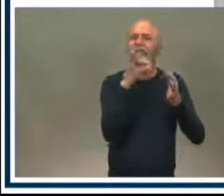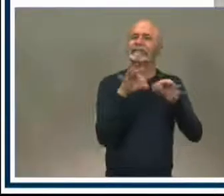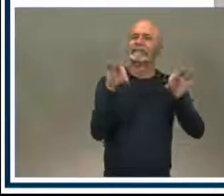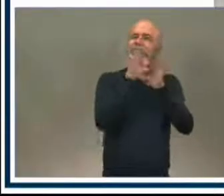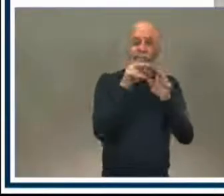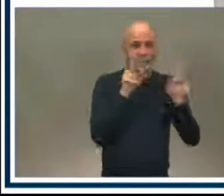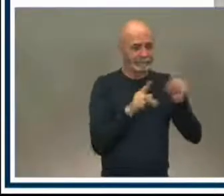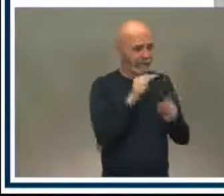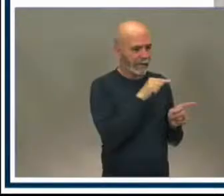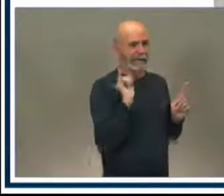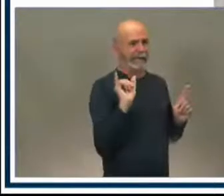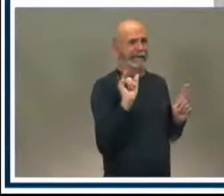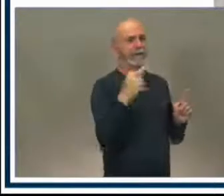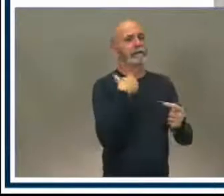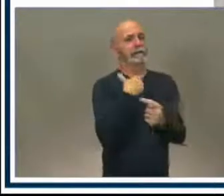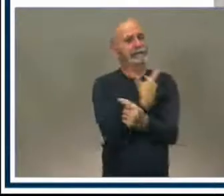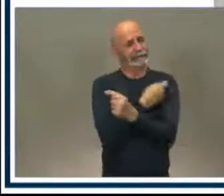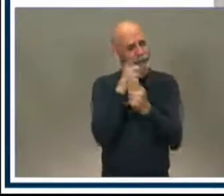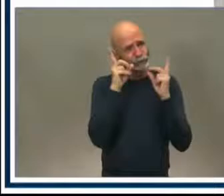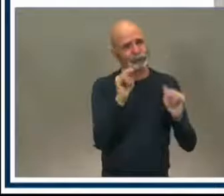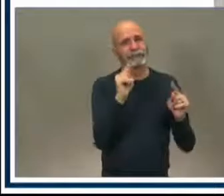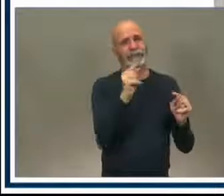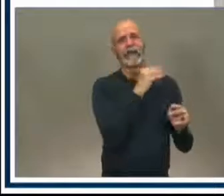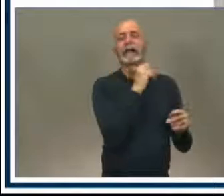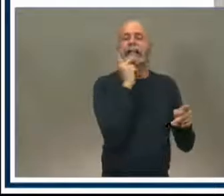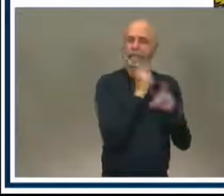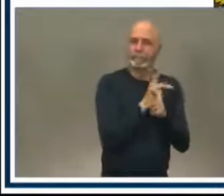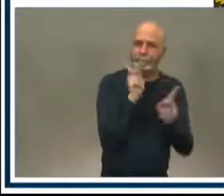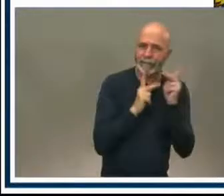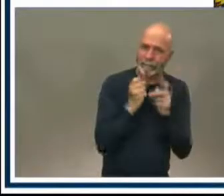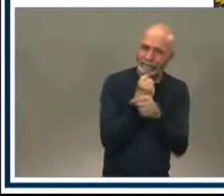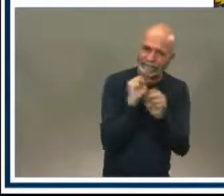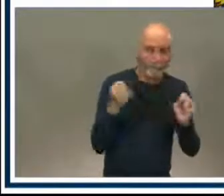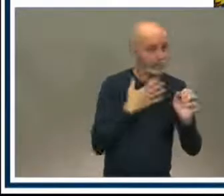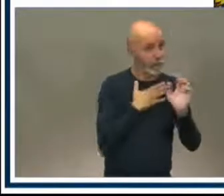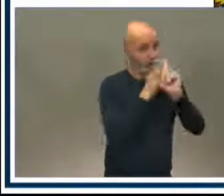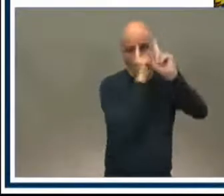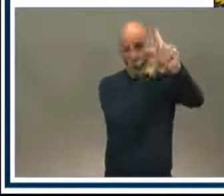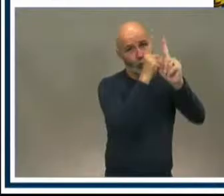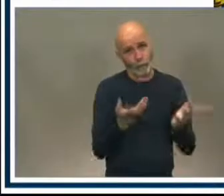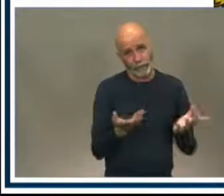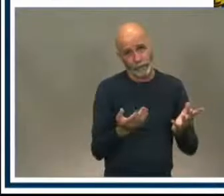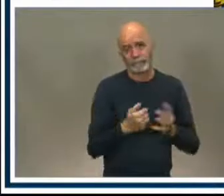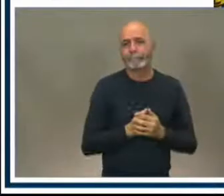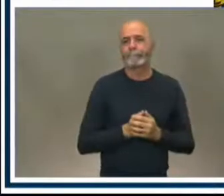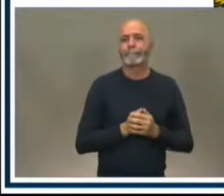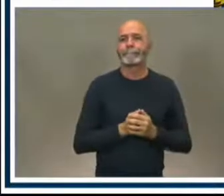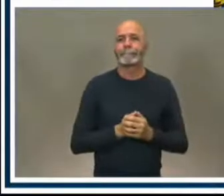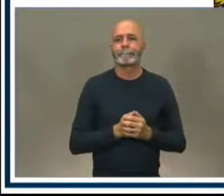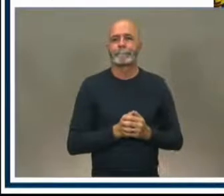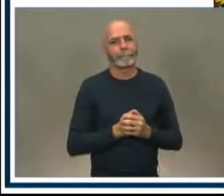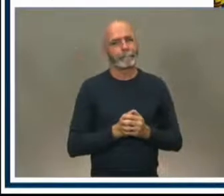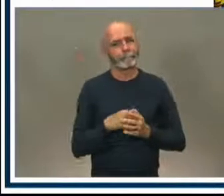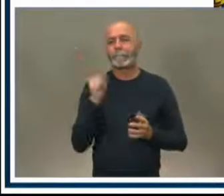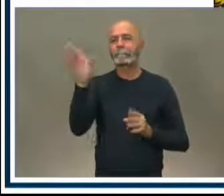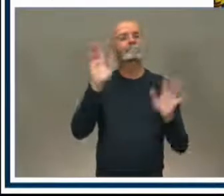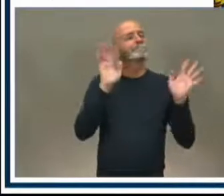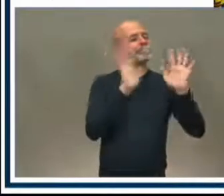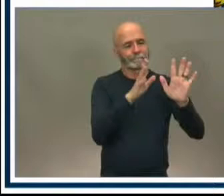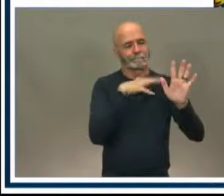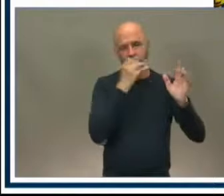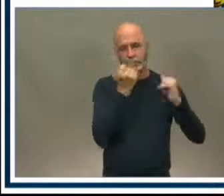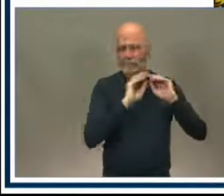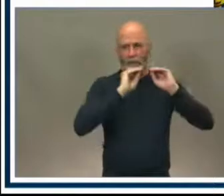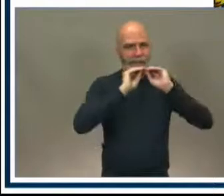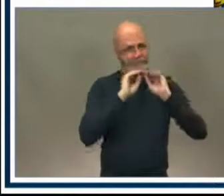safety, and keep people safe is our main goal. So, I'd like to clarify, just to nail this down. So